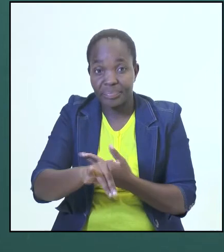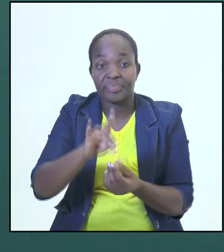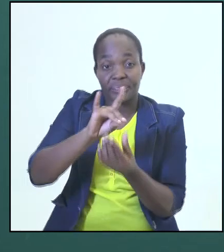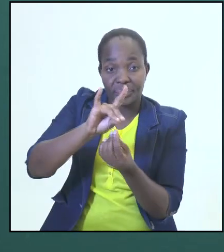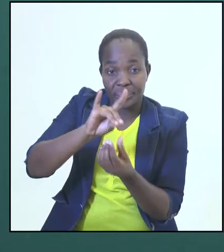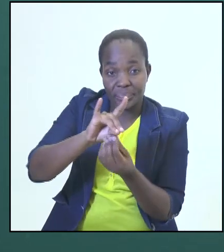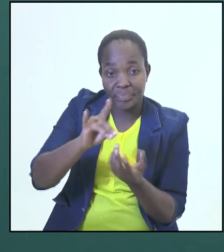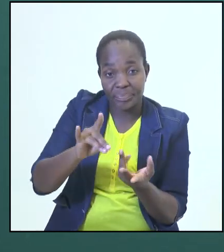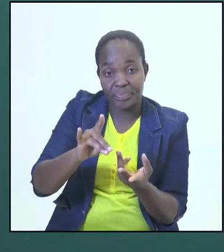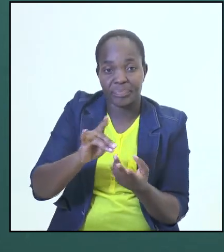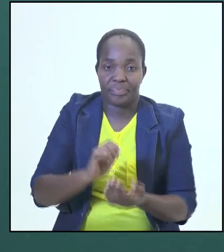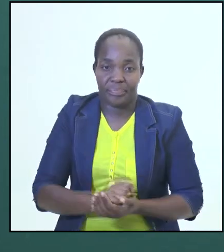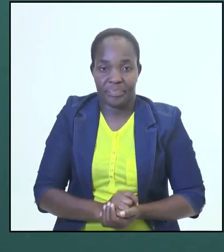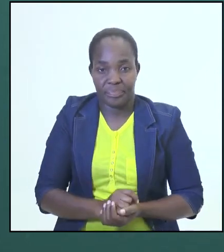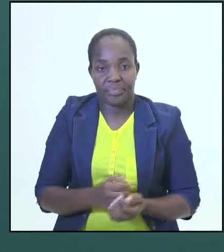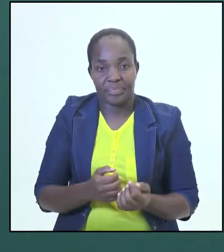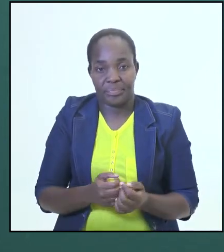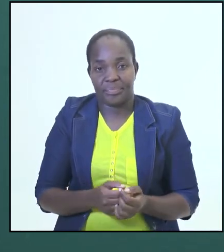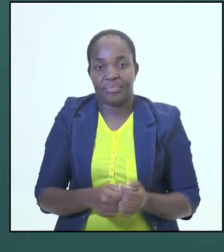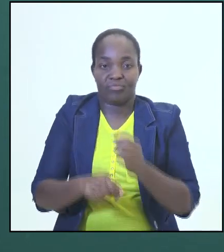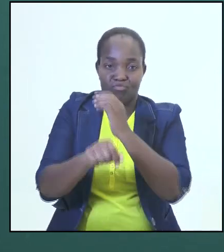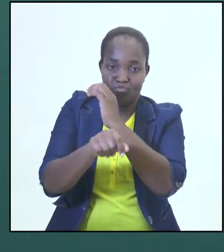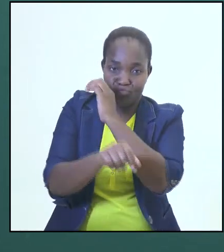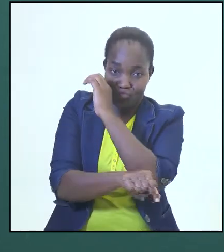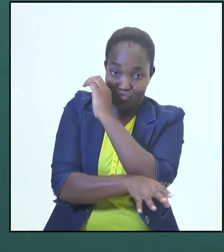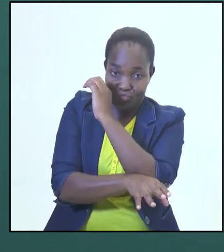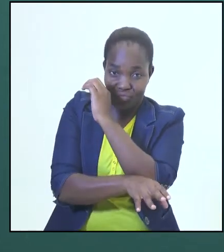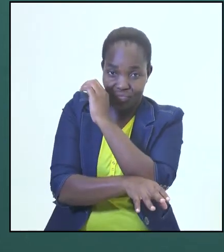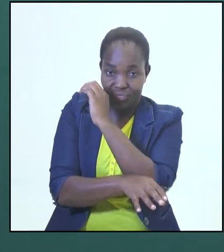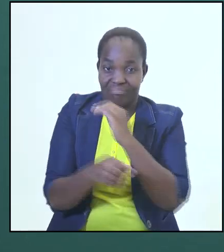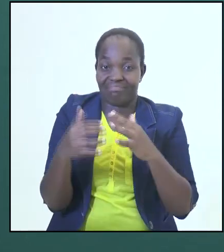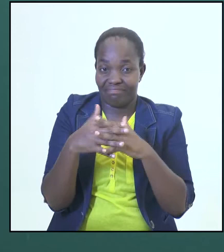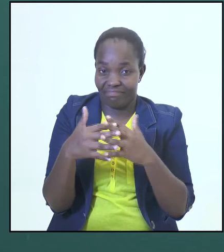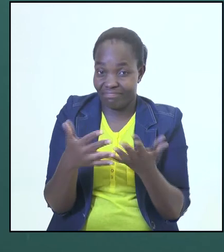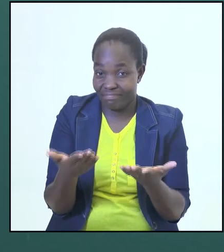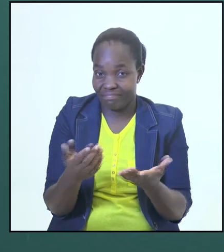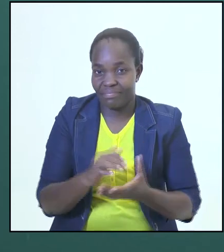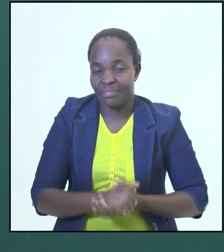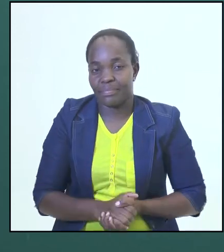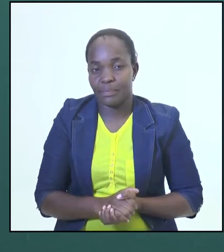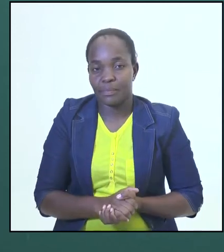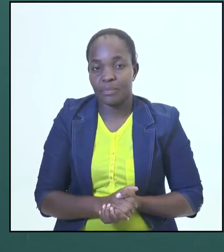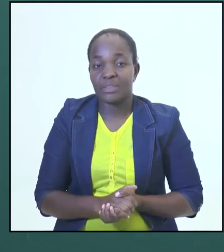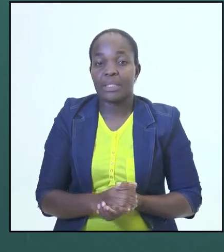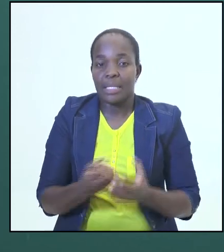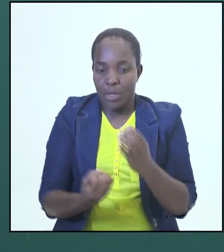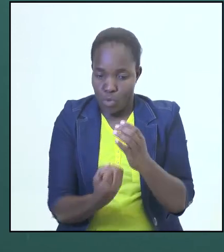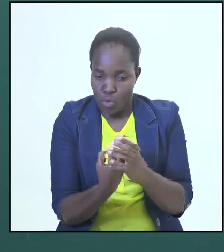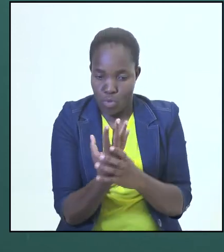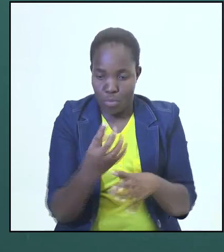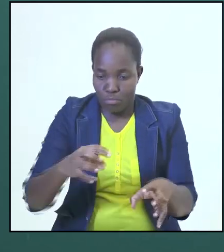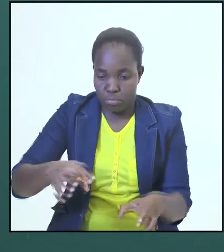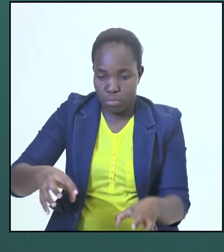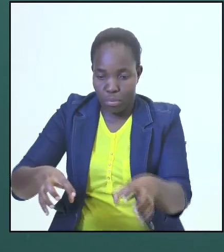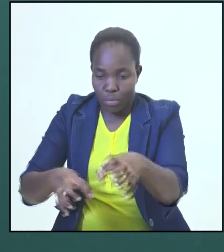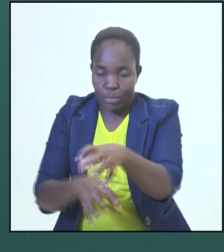as well as compost from mulch and fruit and vegetable peels. Crop rotation, planting